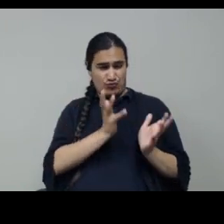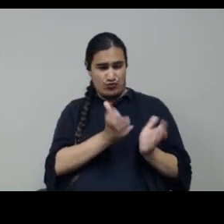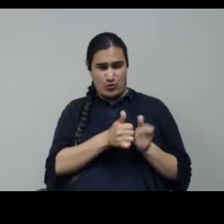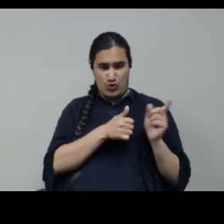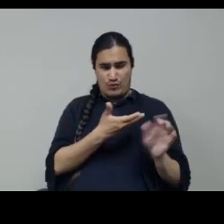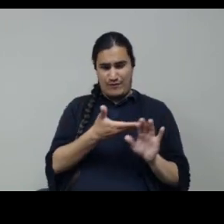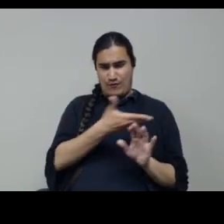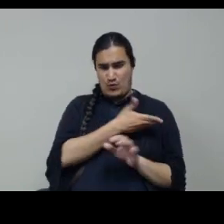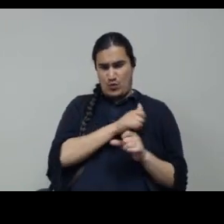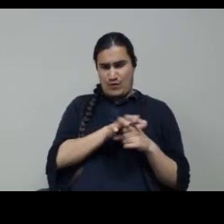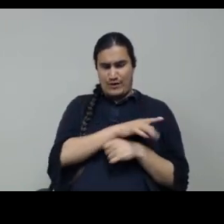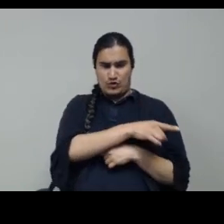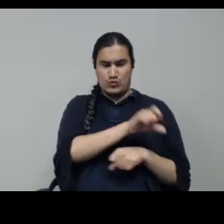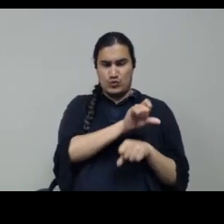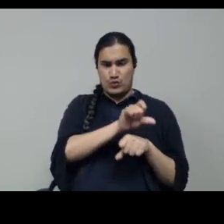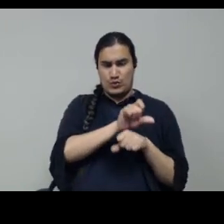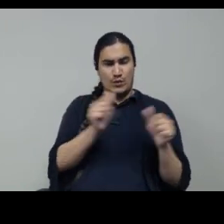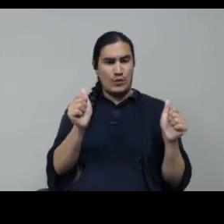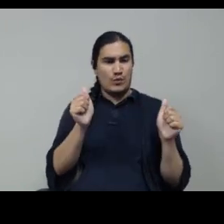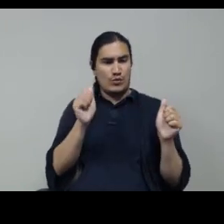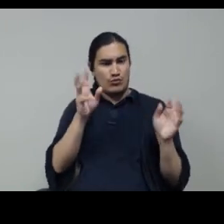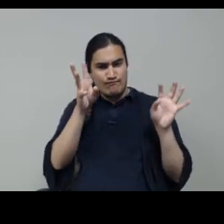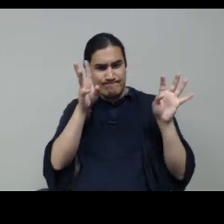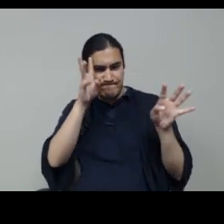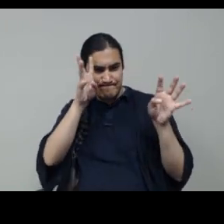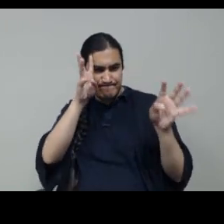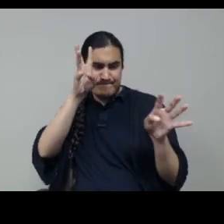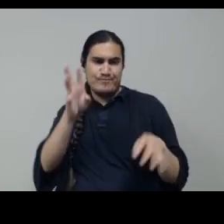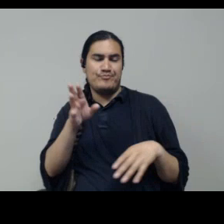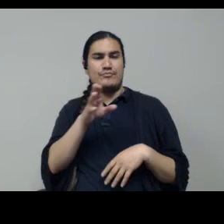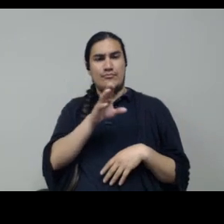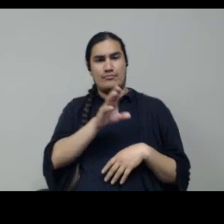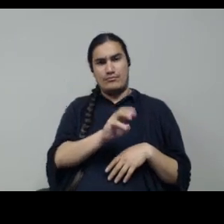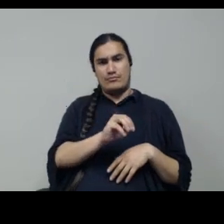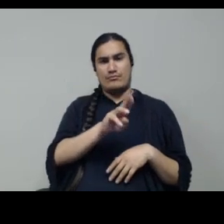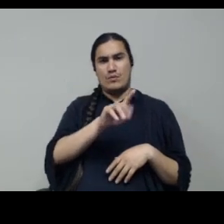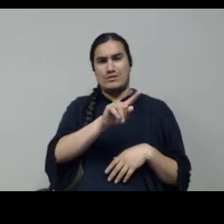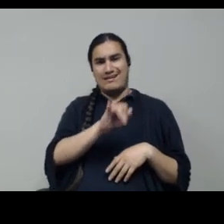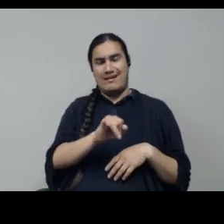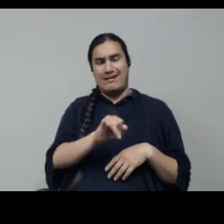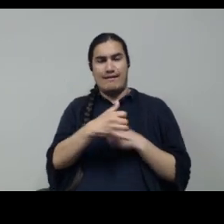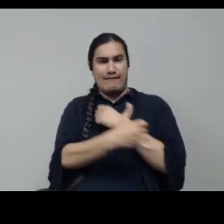pre-COVID, she was working on creating multi-county, adjoining county